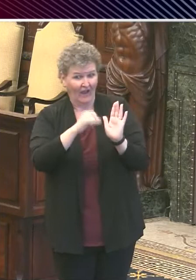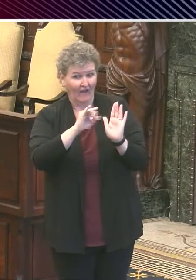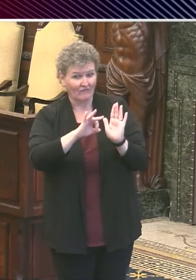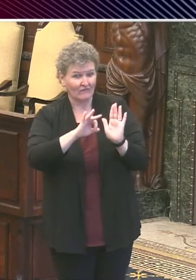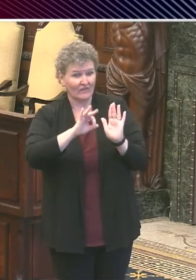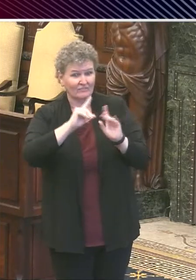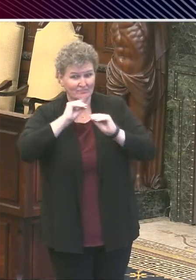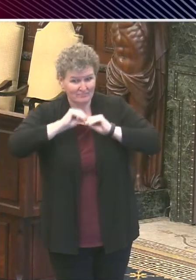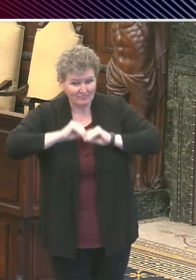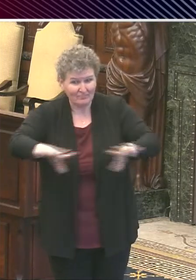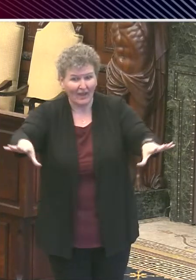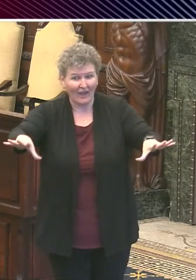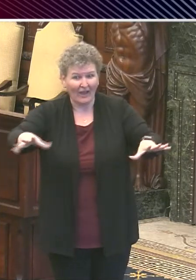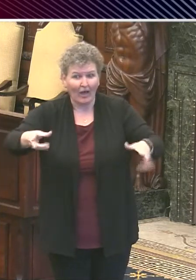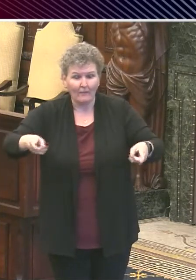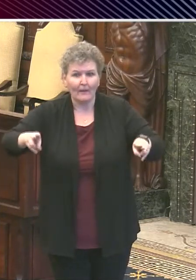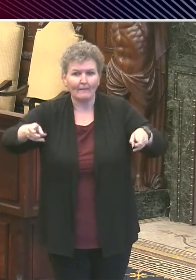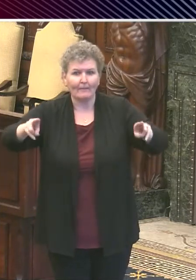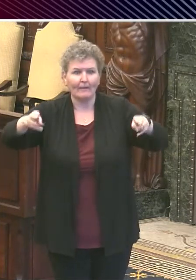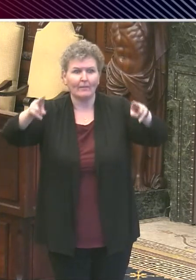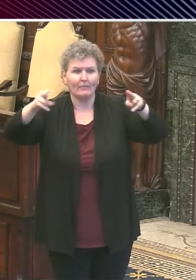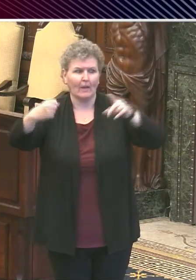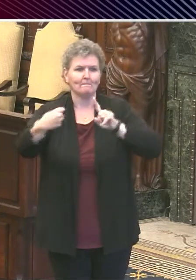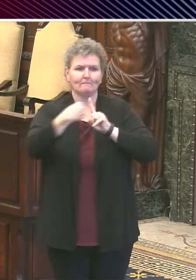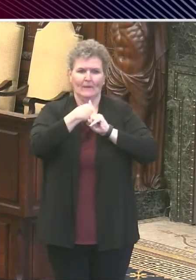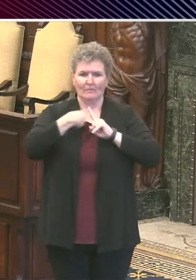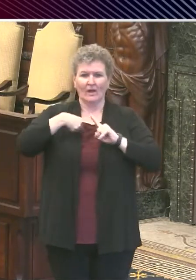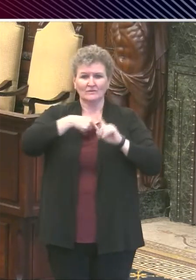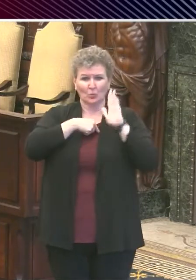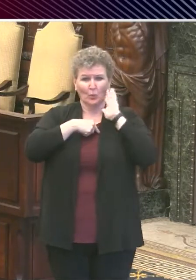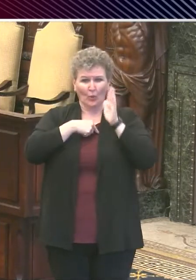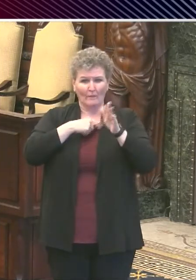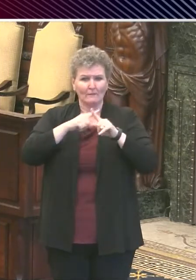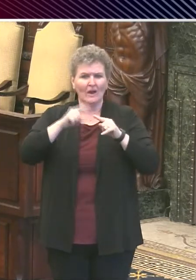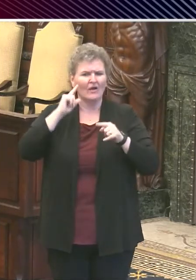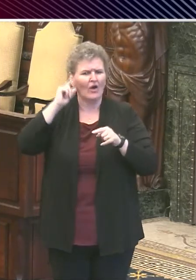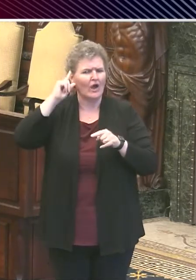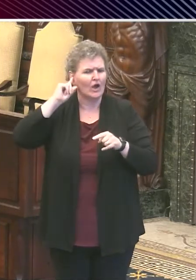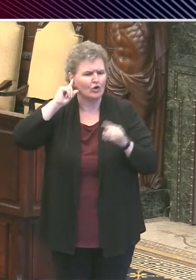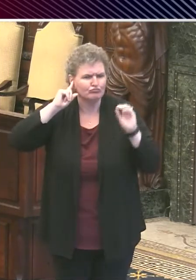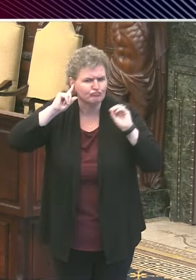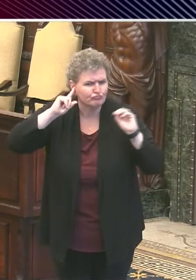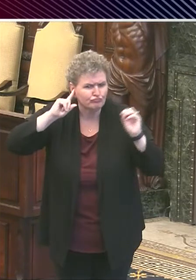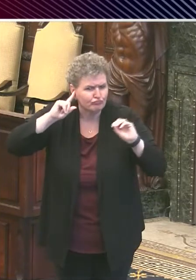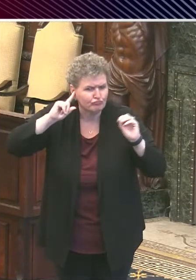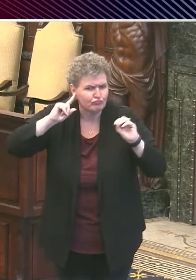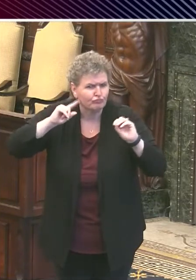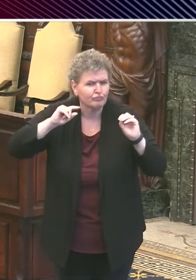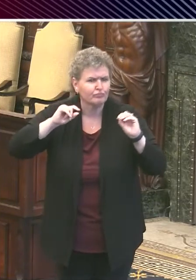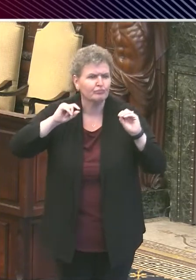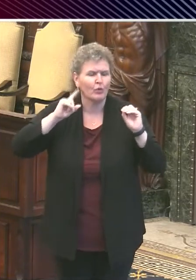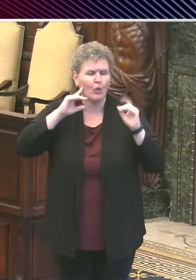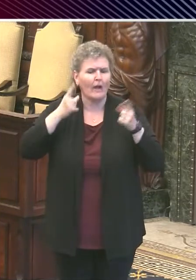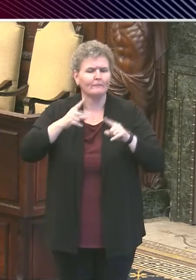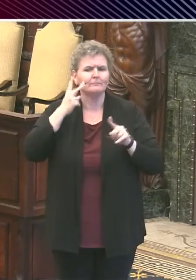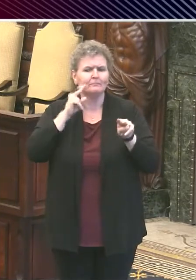country is having some impact on us here. Again, I haven't heard that yet, but I'll continue to look for it.